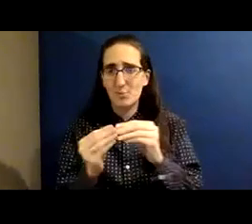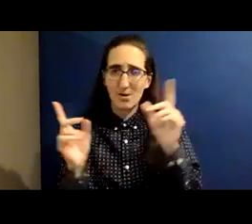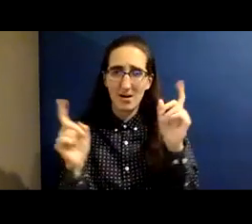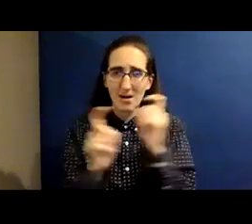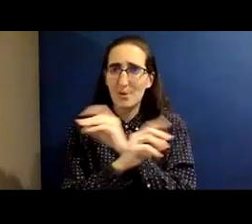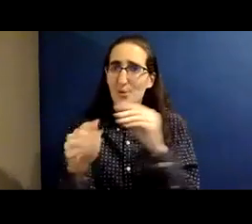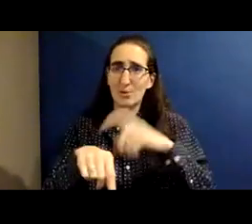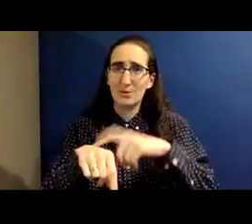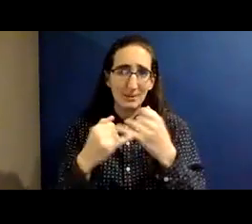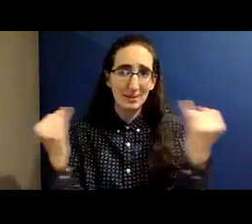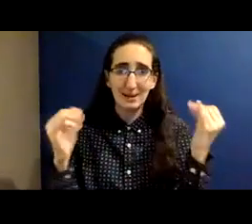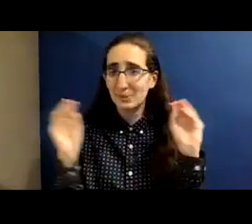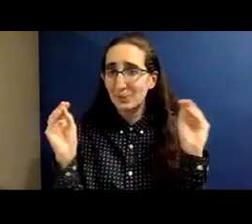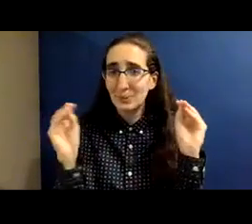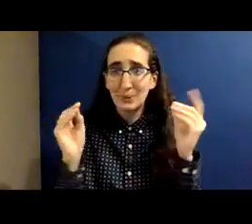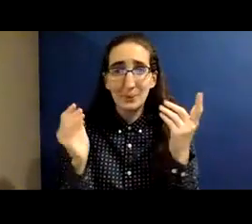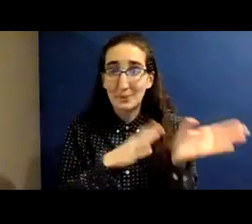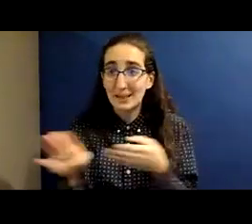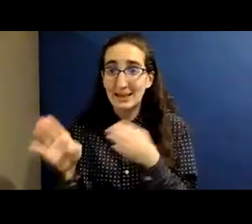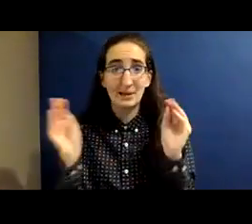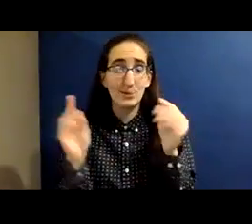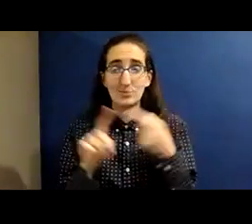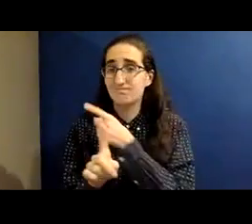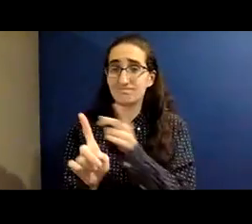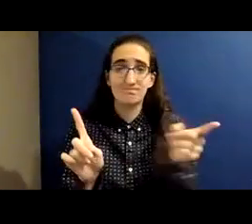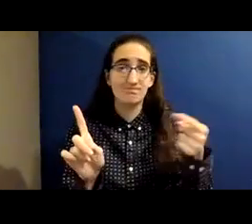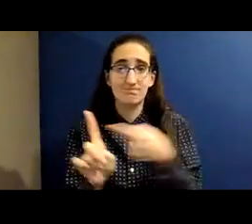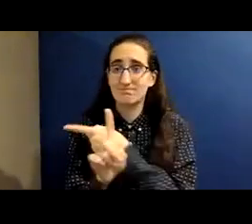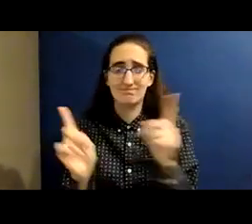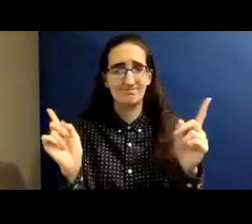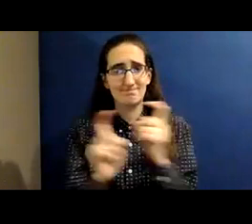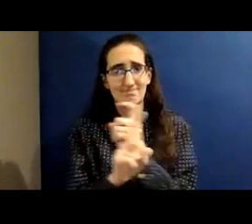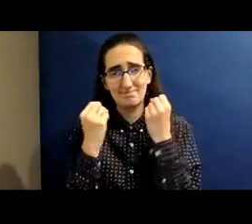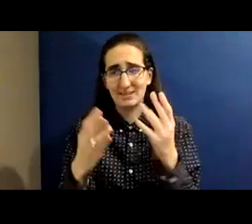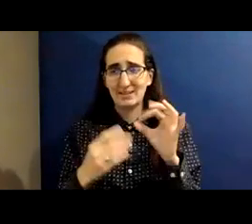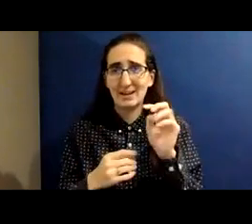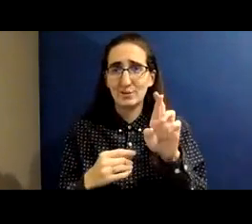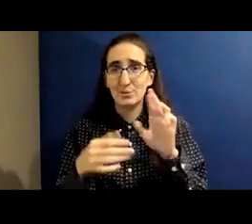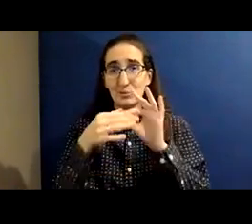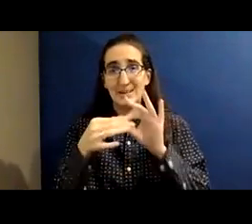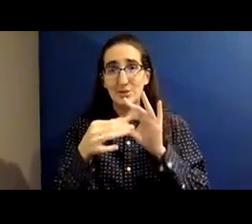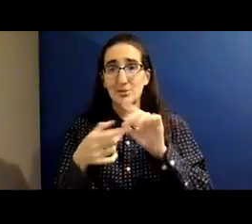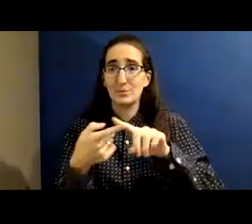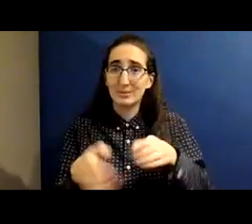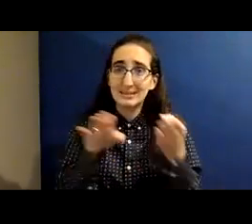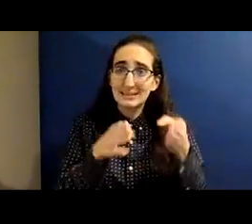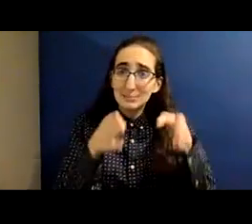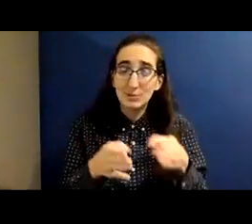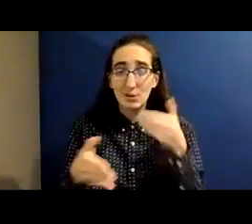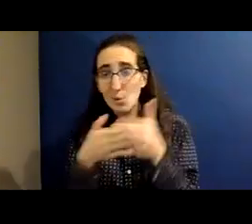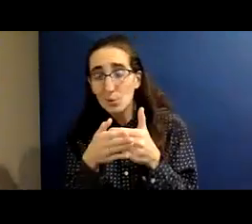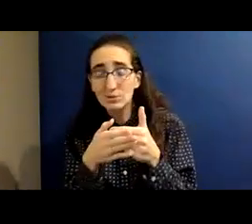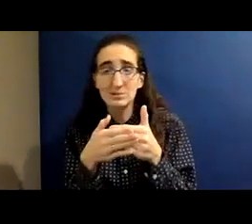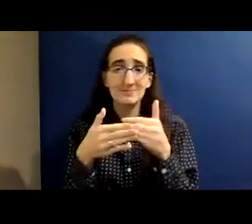timelines for grief, and it is complicated by so many factors: the relationship to the deceased, whether it was close or